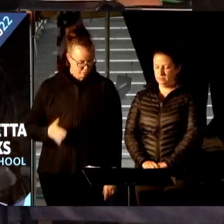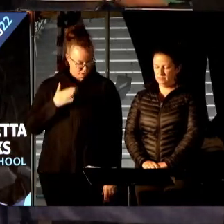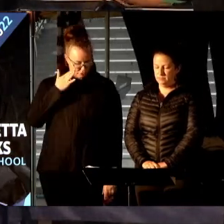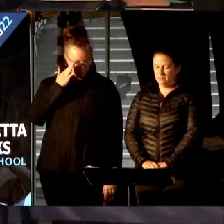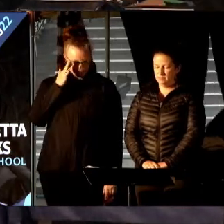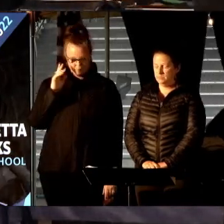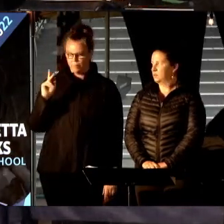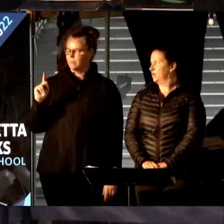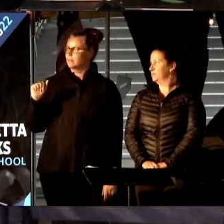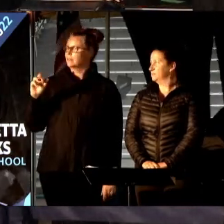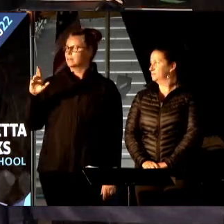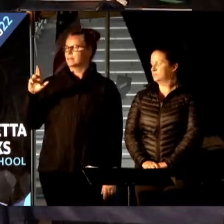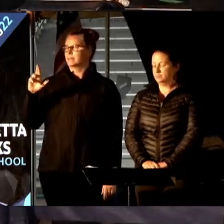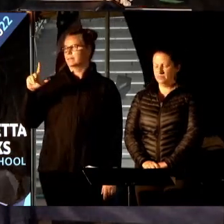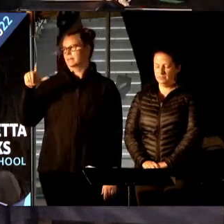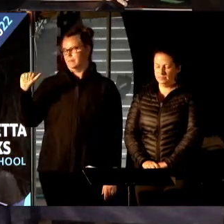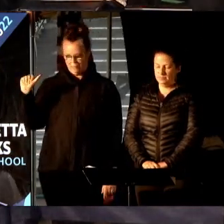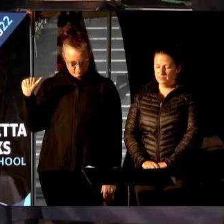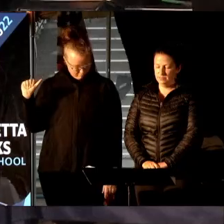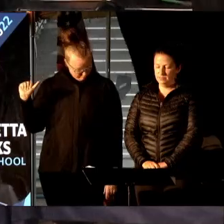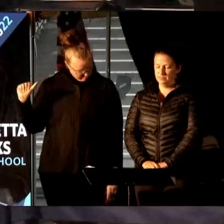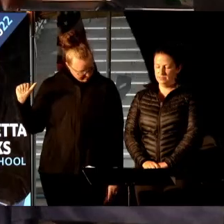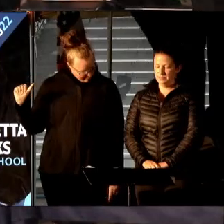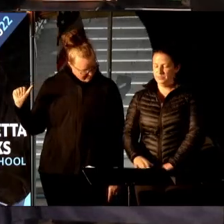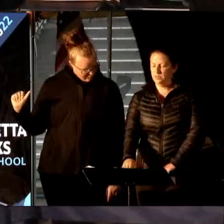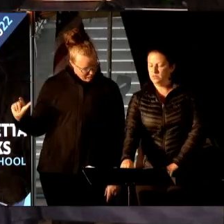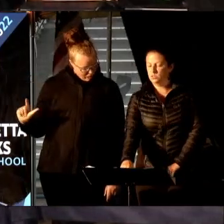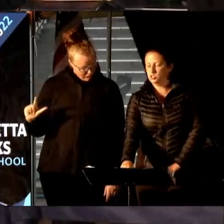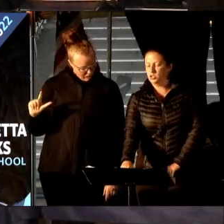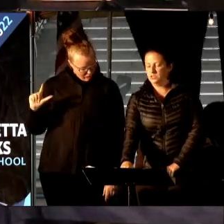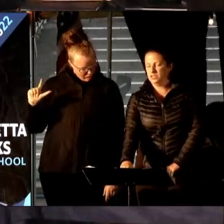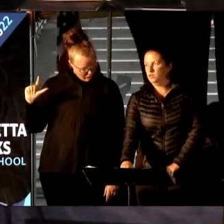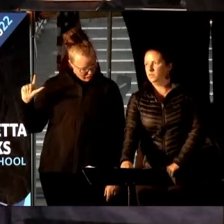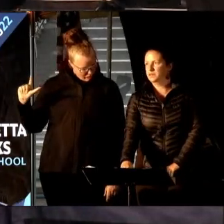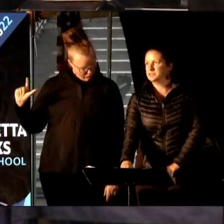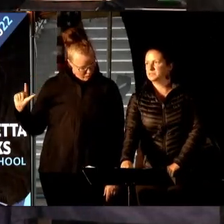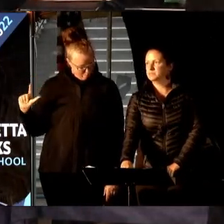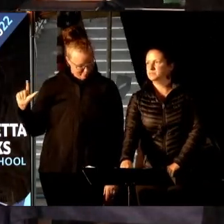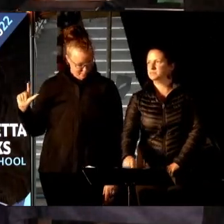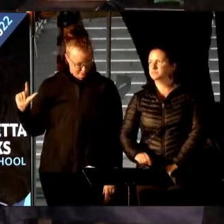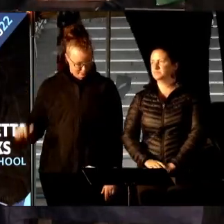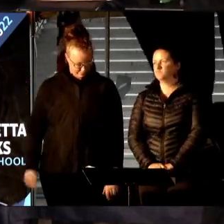Carla Janet Garcia Lopez.